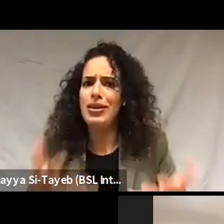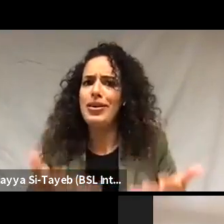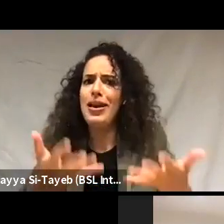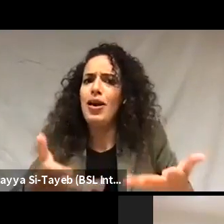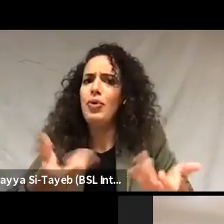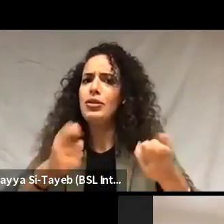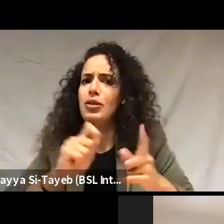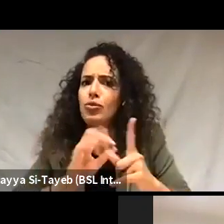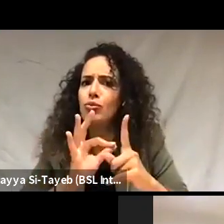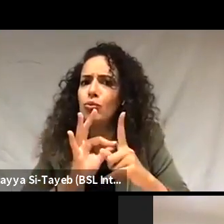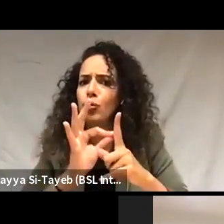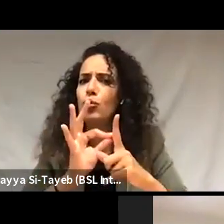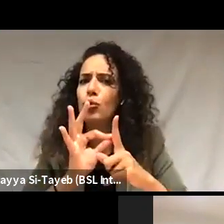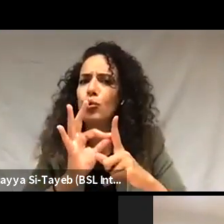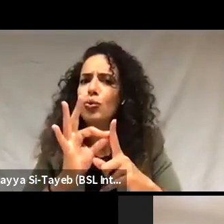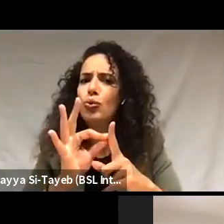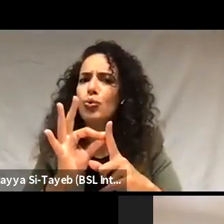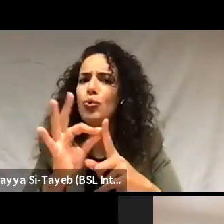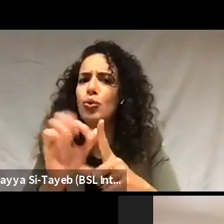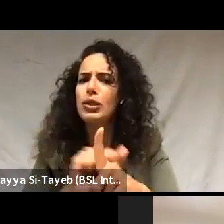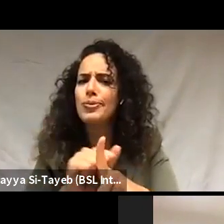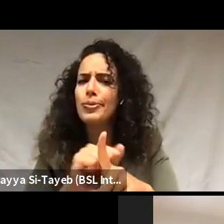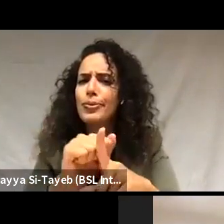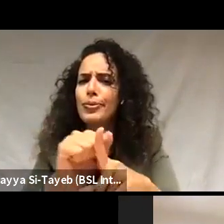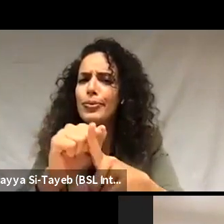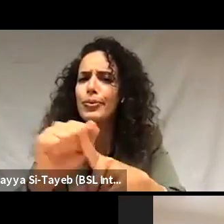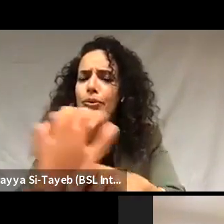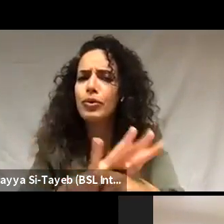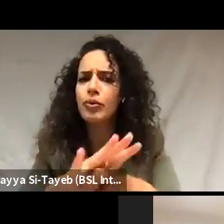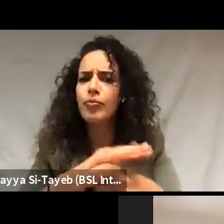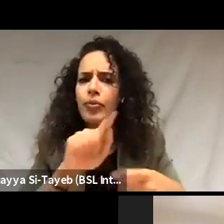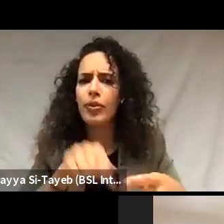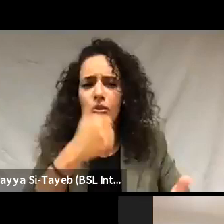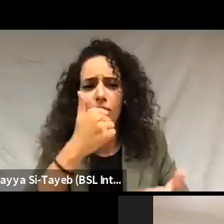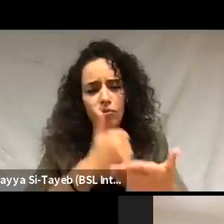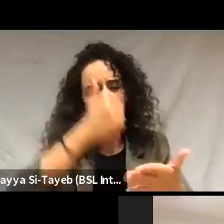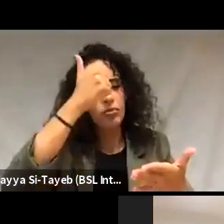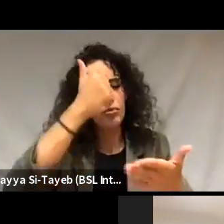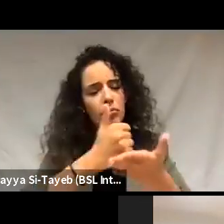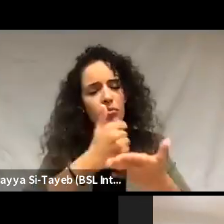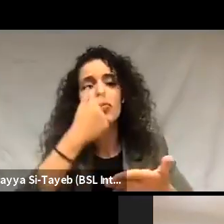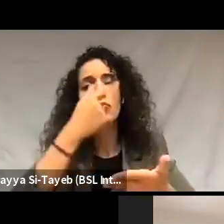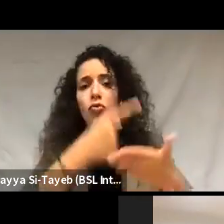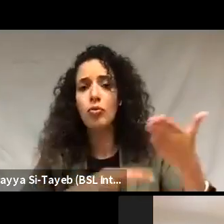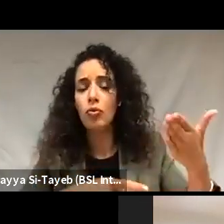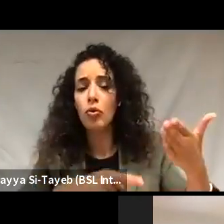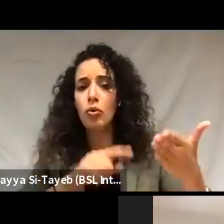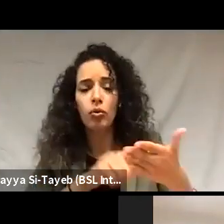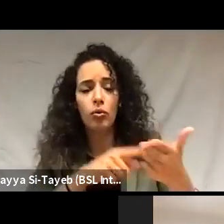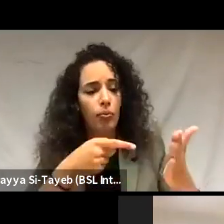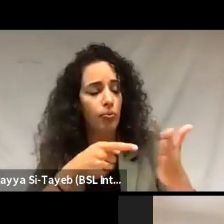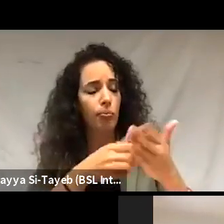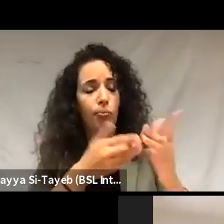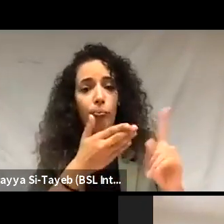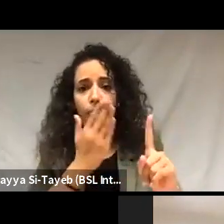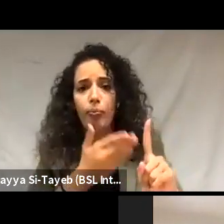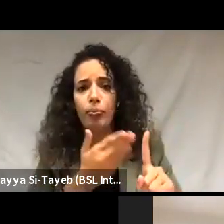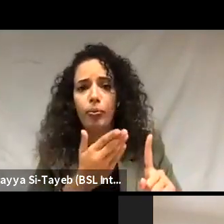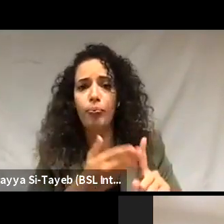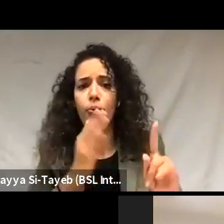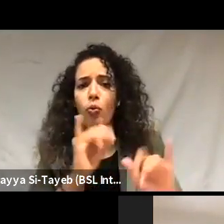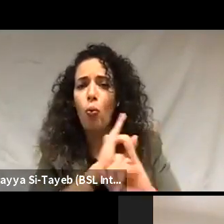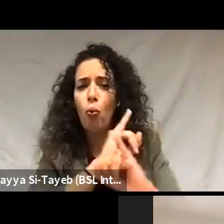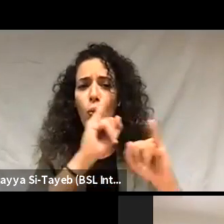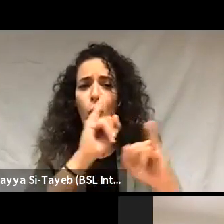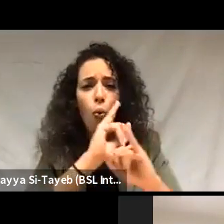I mean, I know this excellent report picks out terrible offences across the